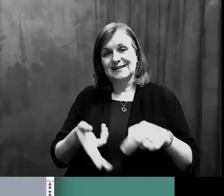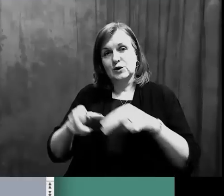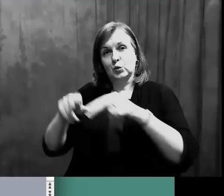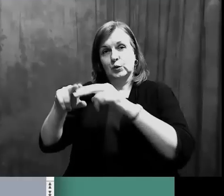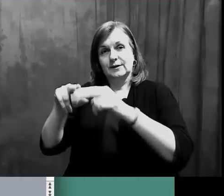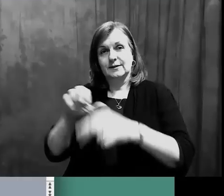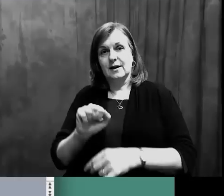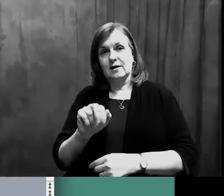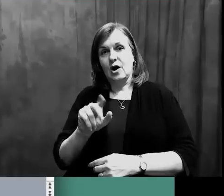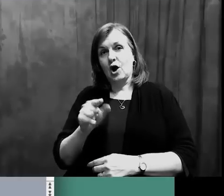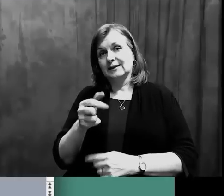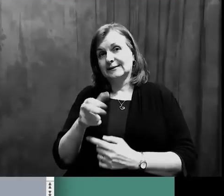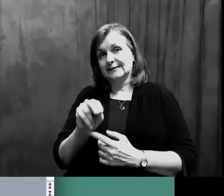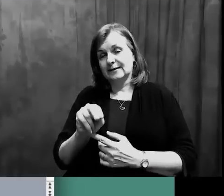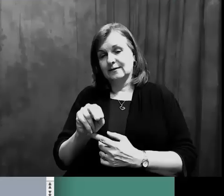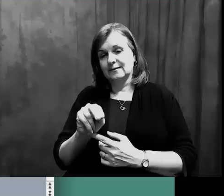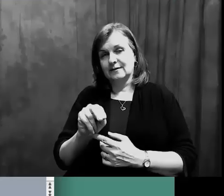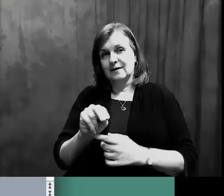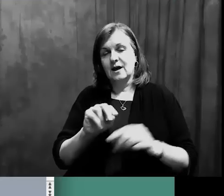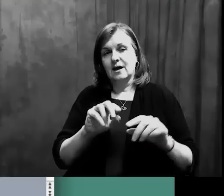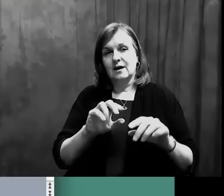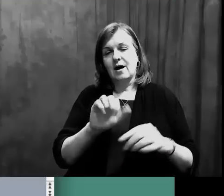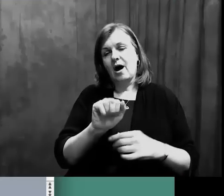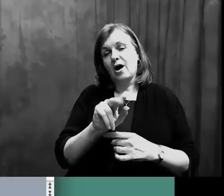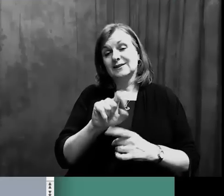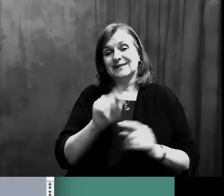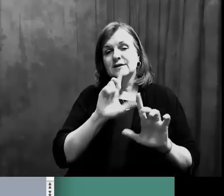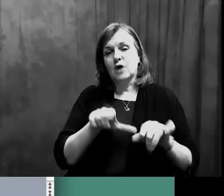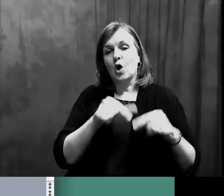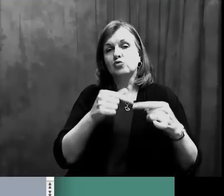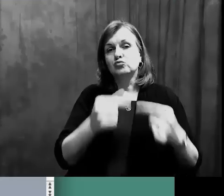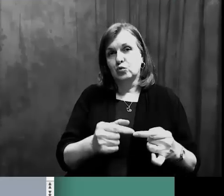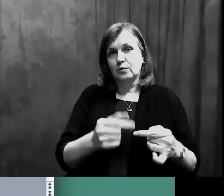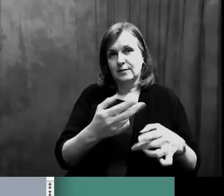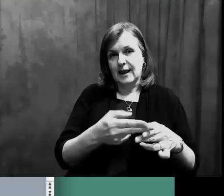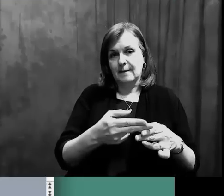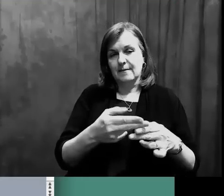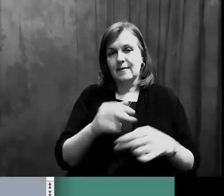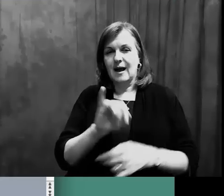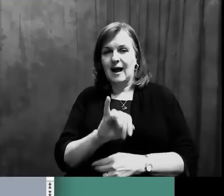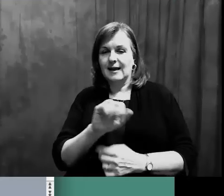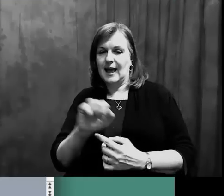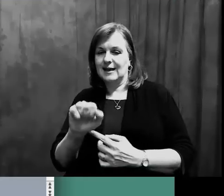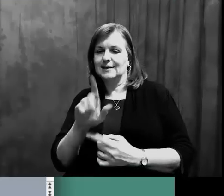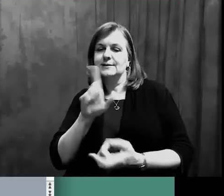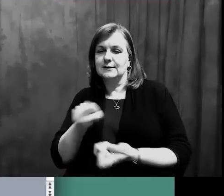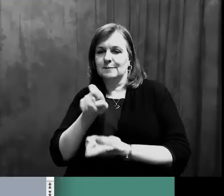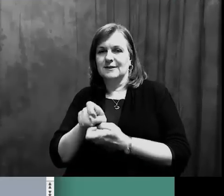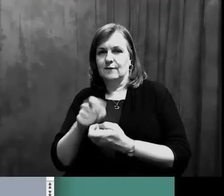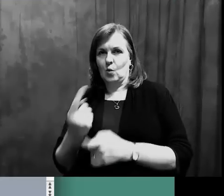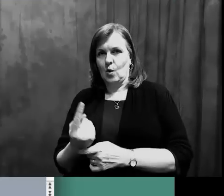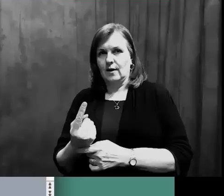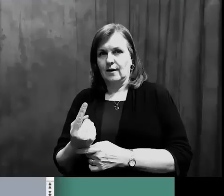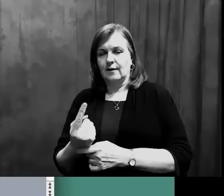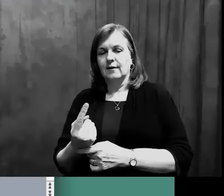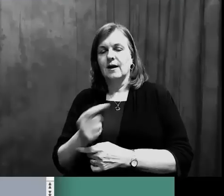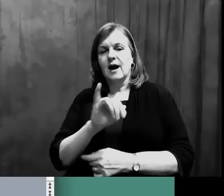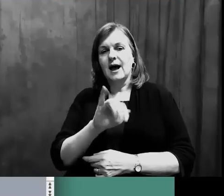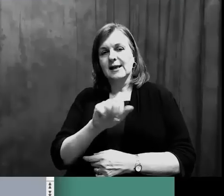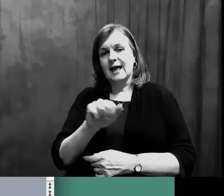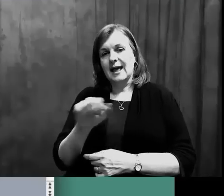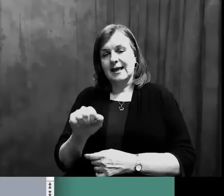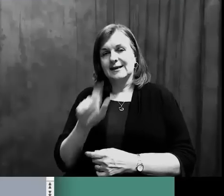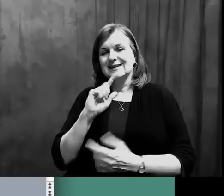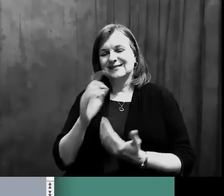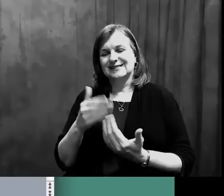auxin concentration. Auxin is the group of hormones. IAA is a specific one that we see and that is